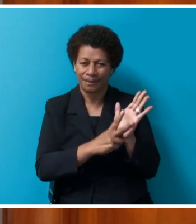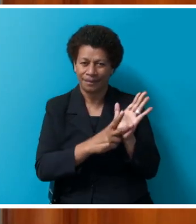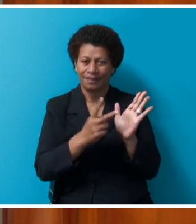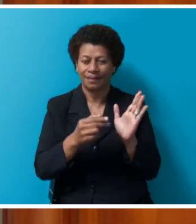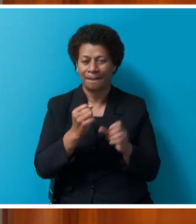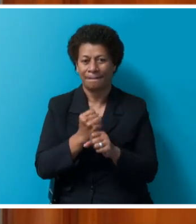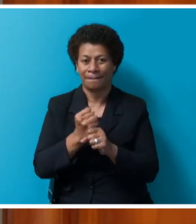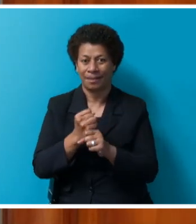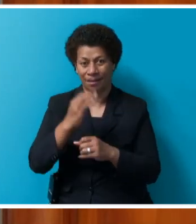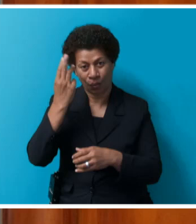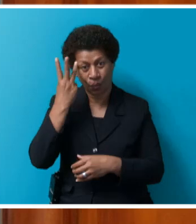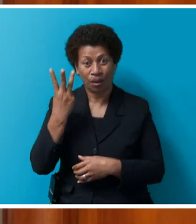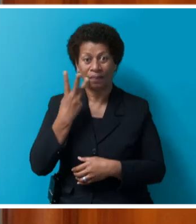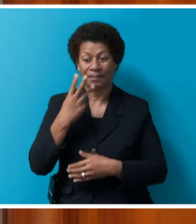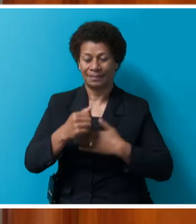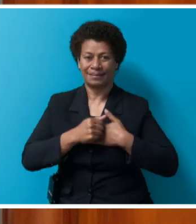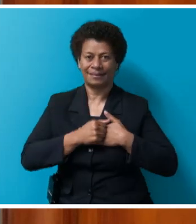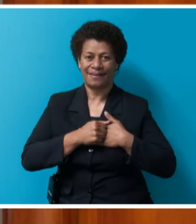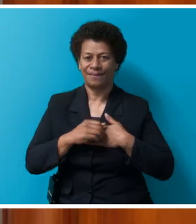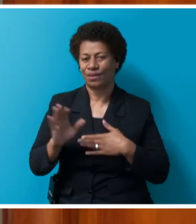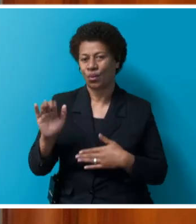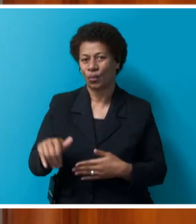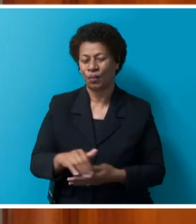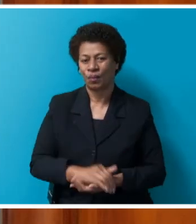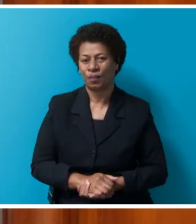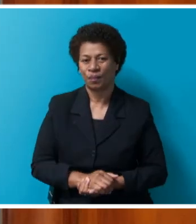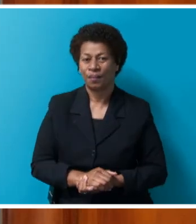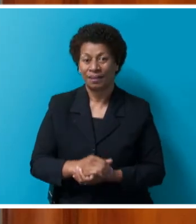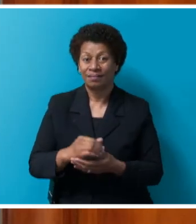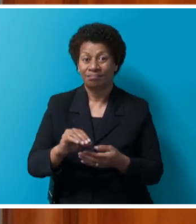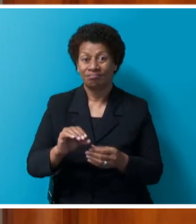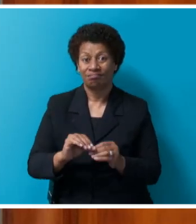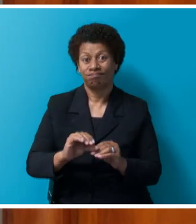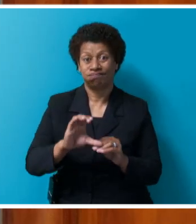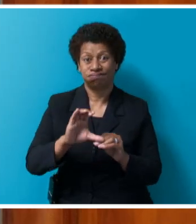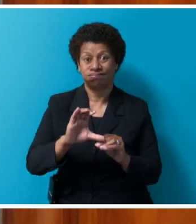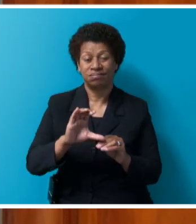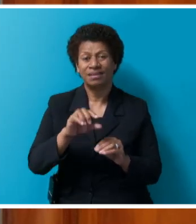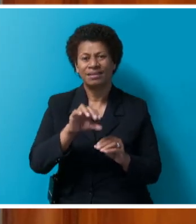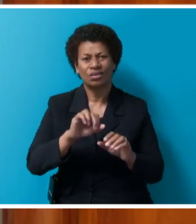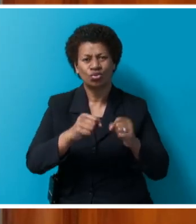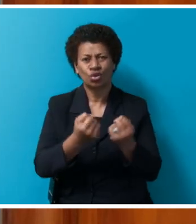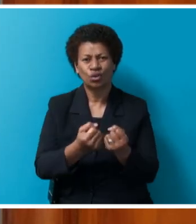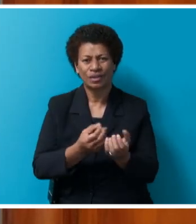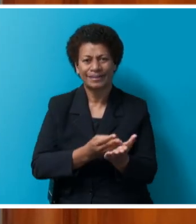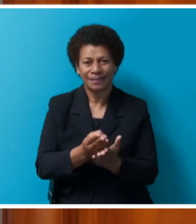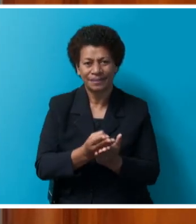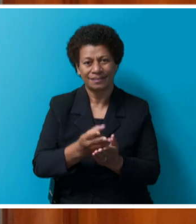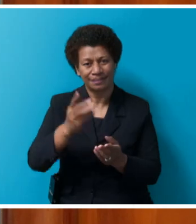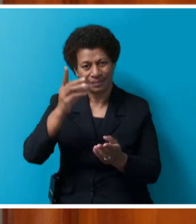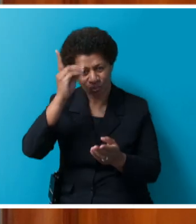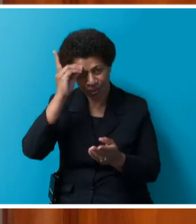women safer in our homes. The increases in budgets in the social services sector, education,